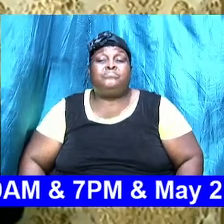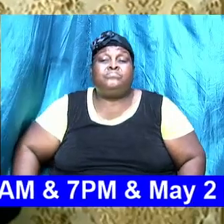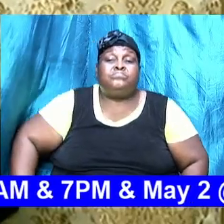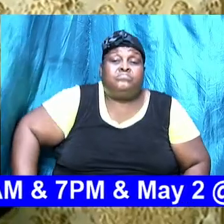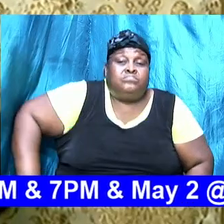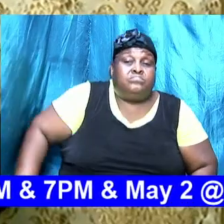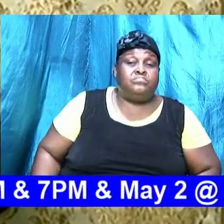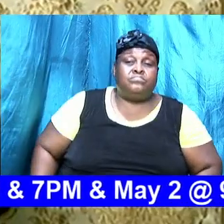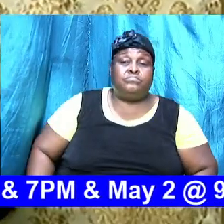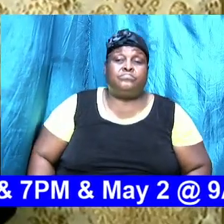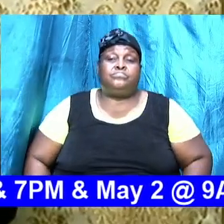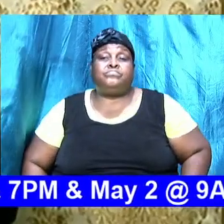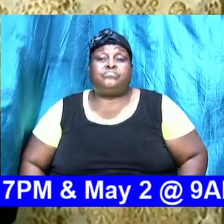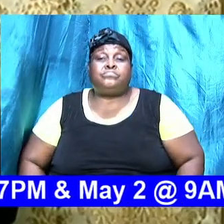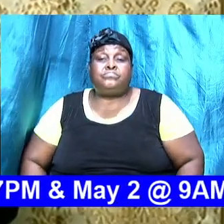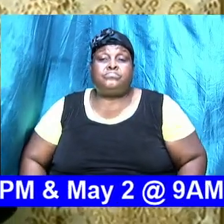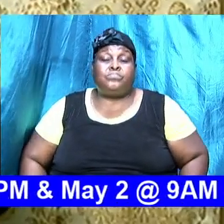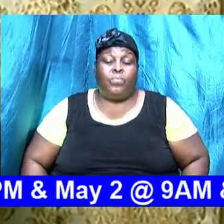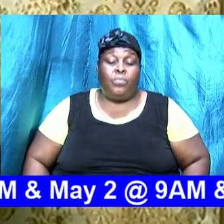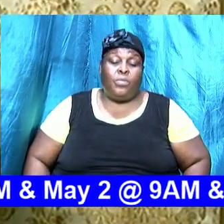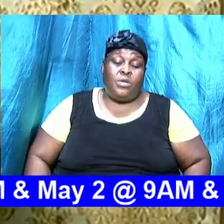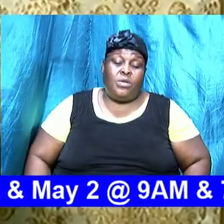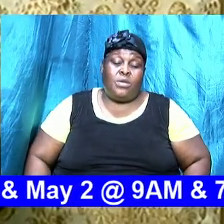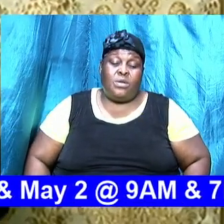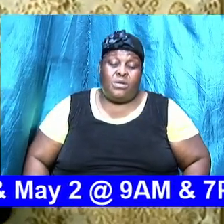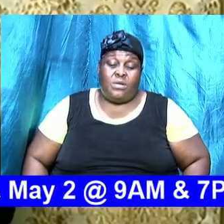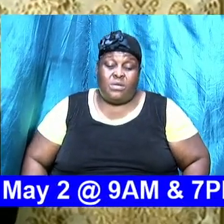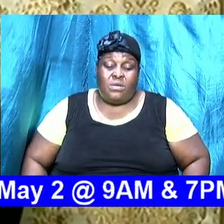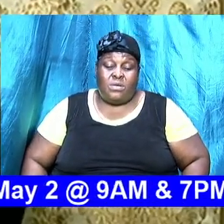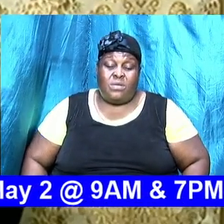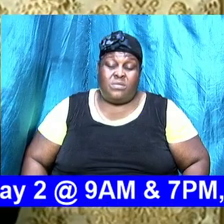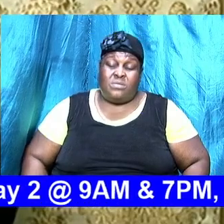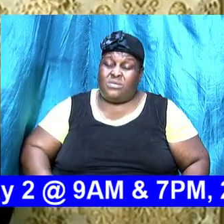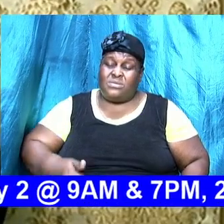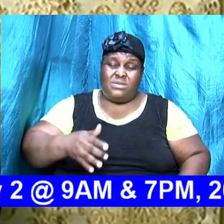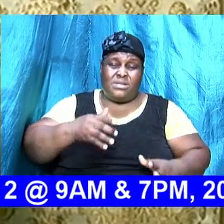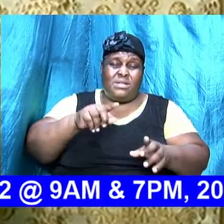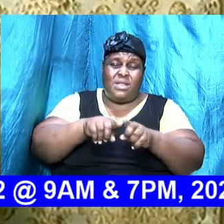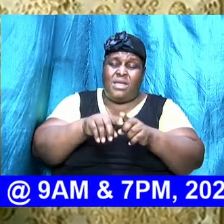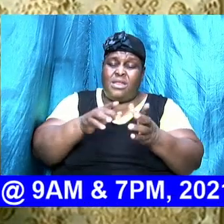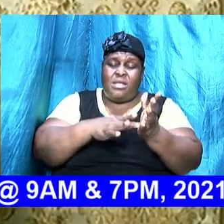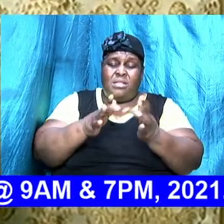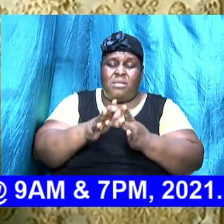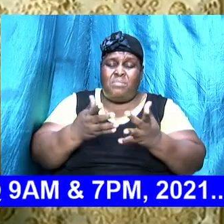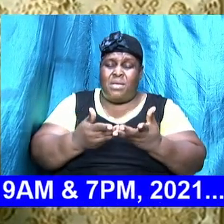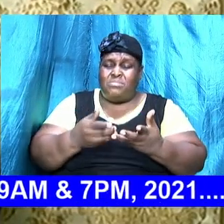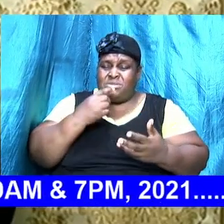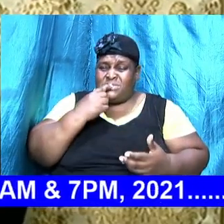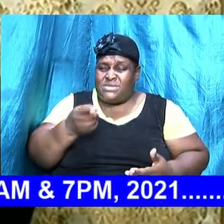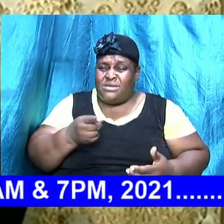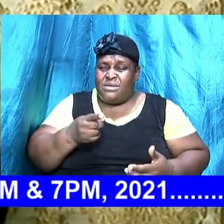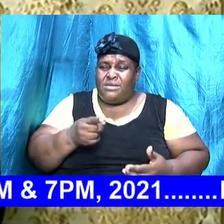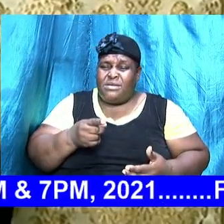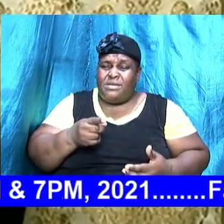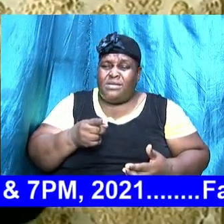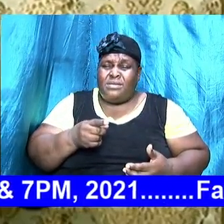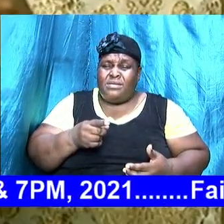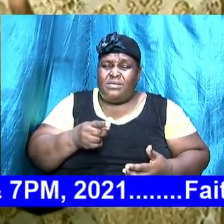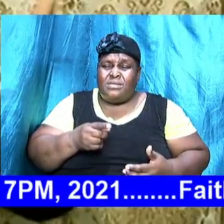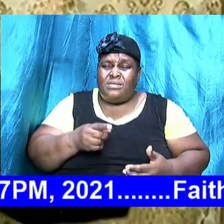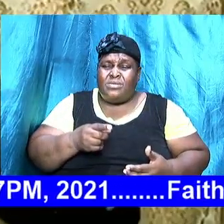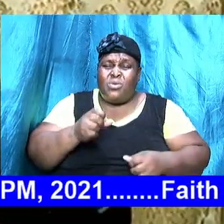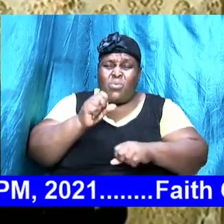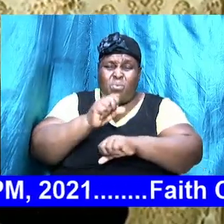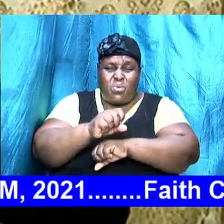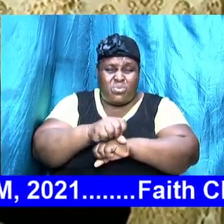what you call it now, where the Bible says you sow to the wind and you're going to reap the whirlwind, there is a force at work